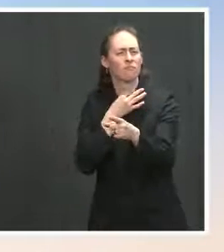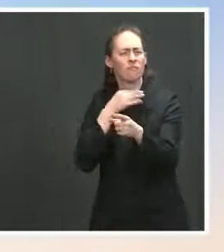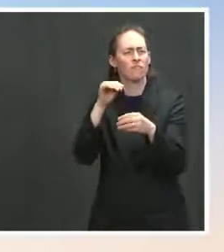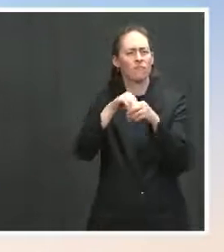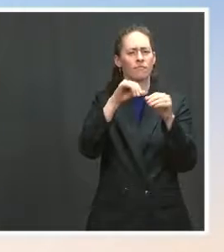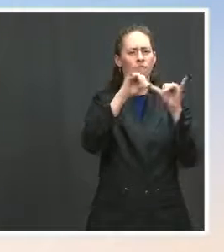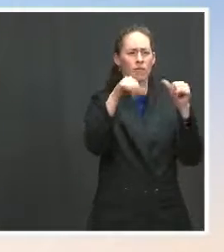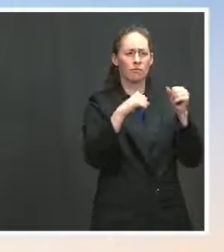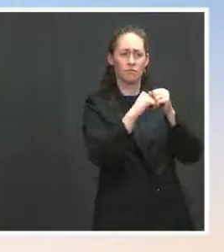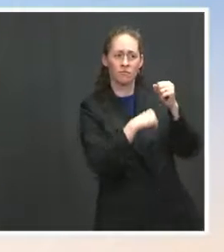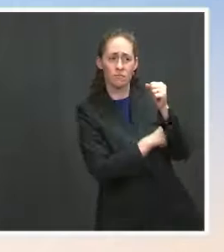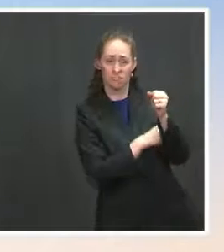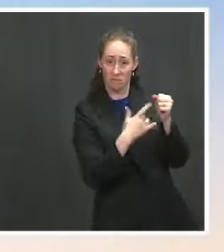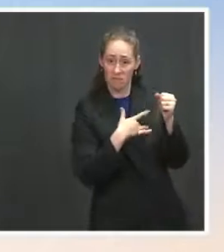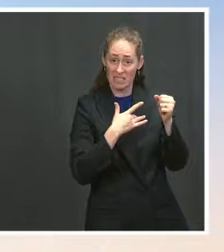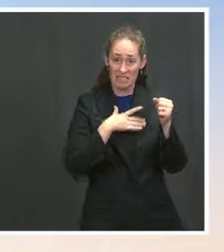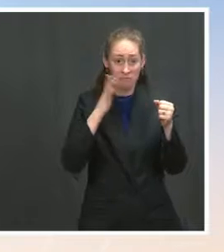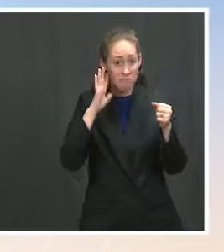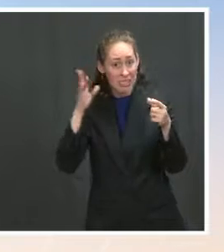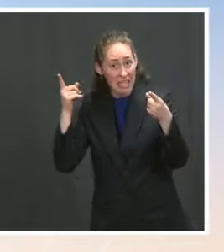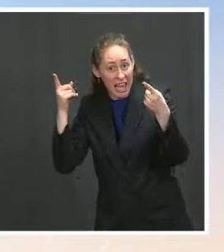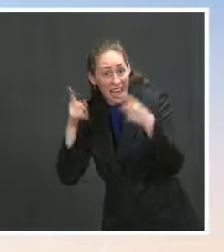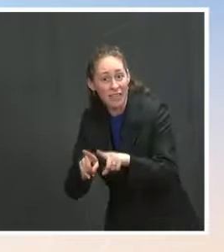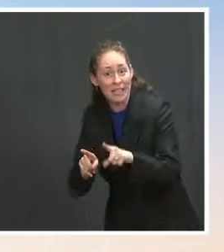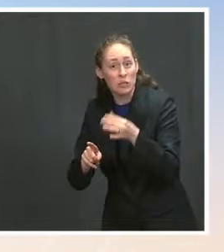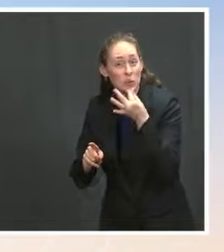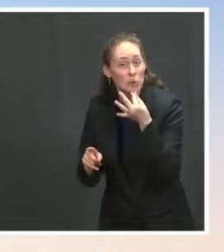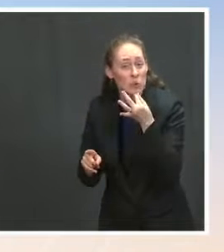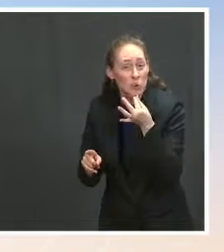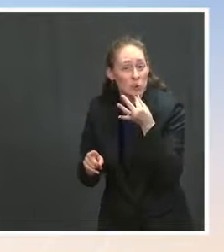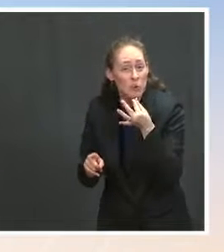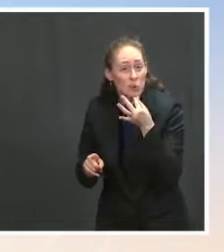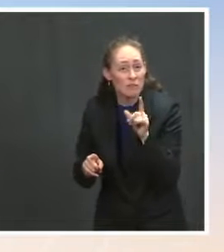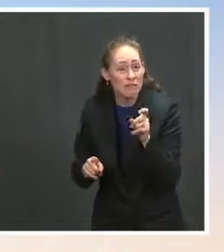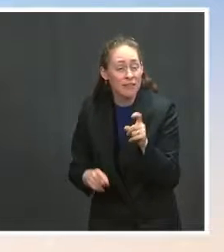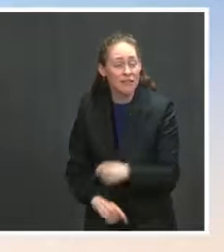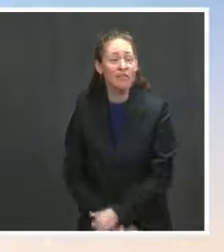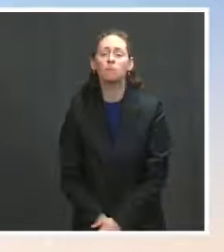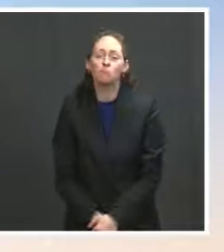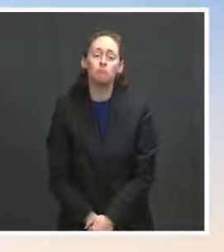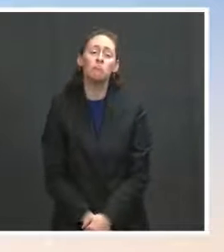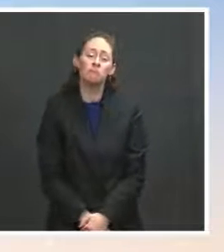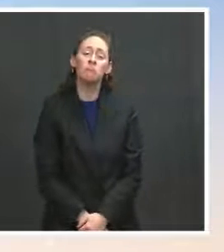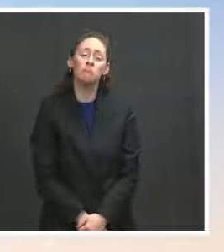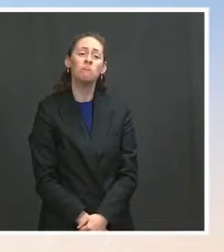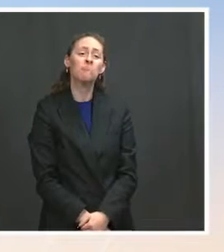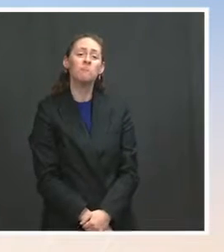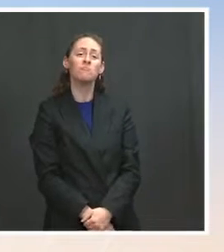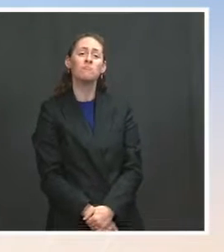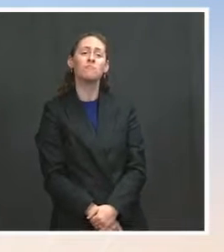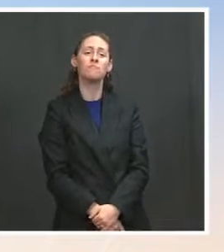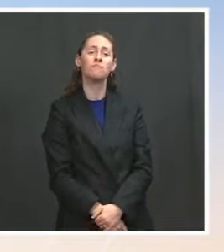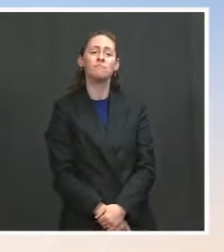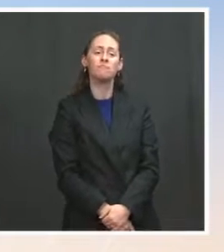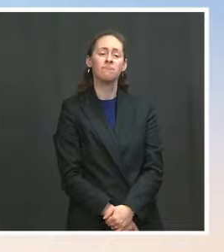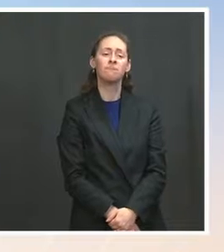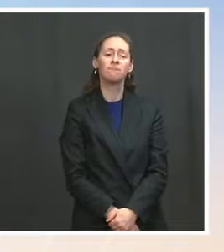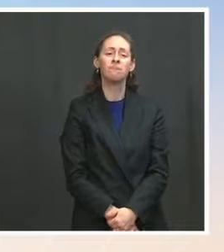gap? I would say over time, we feel that all parties, of course, we have been, and we certainly feel that